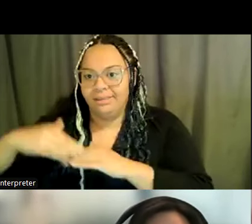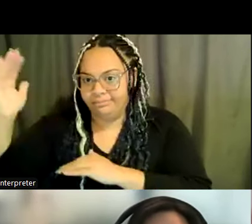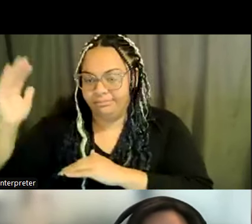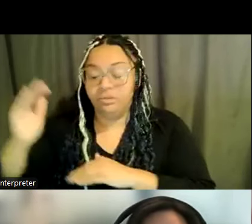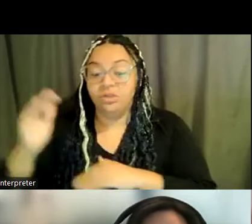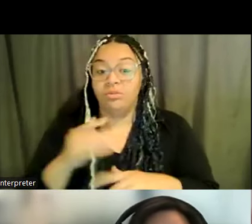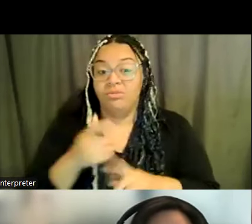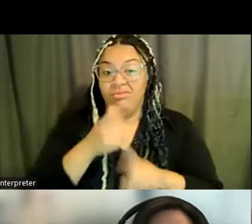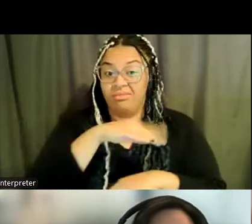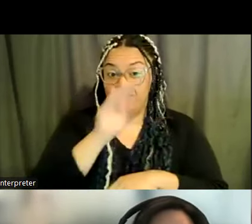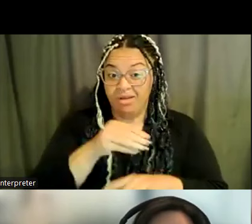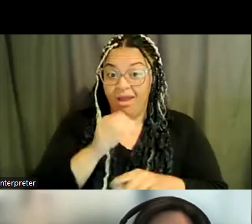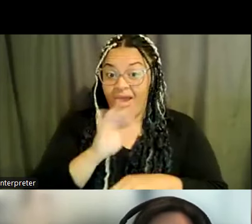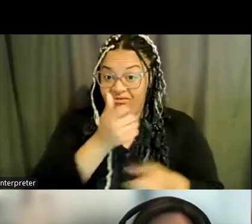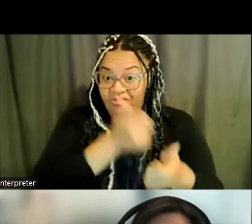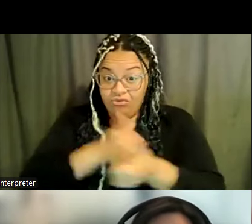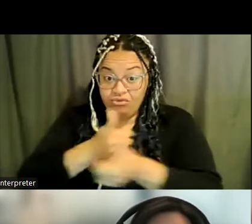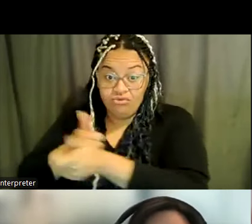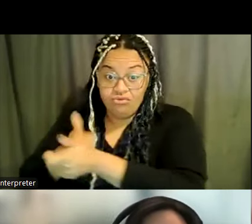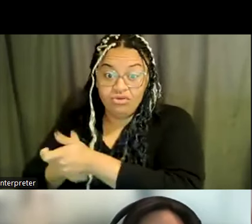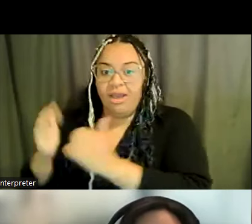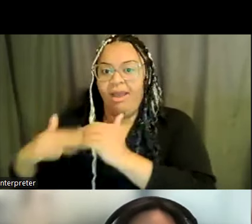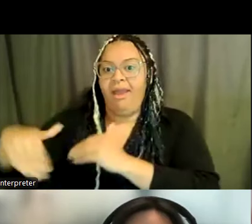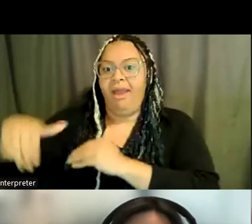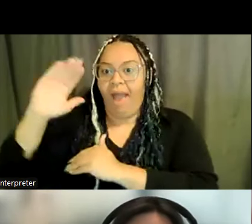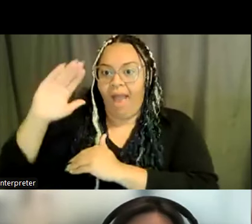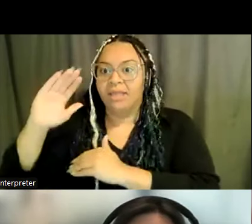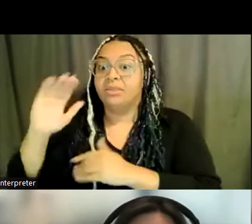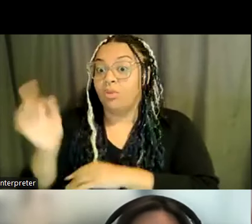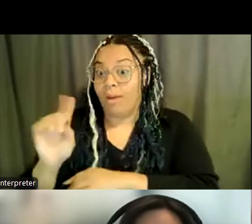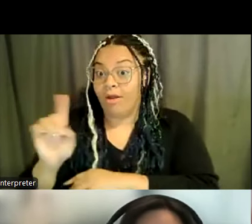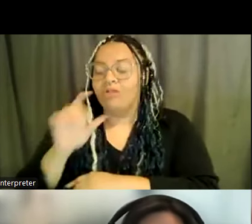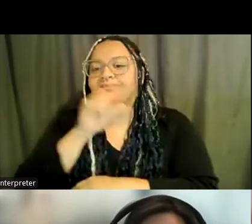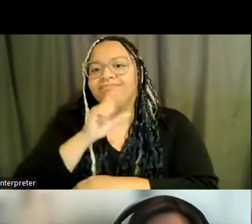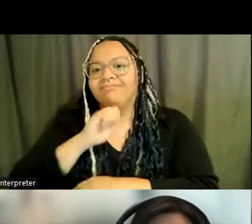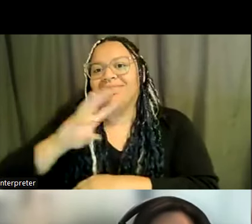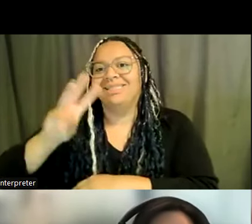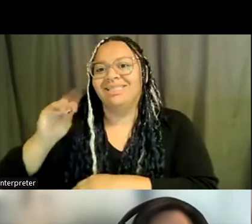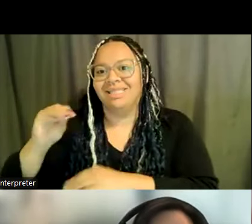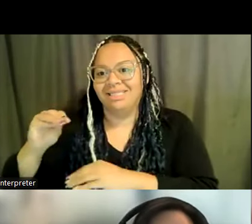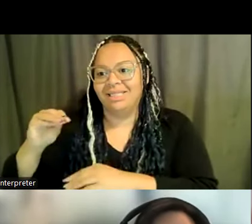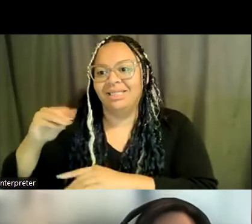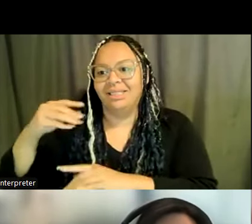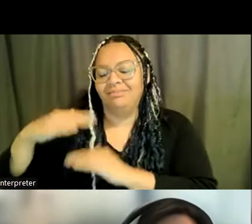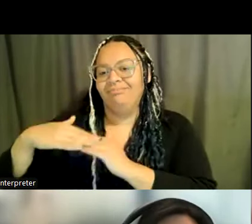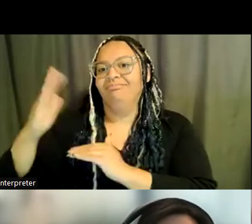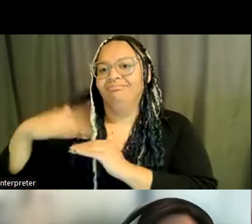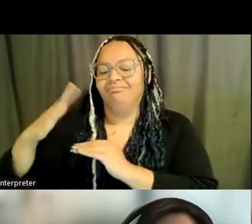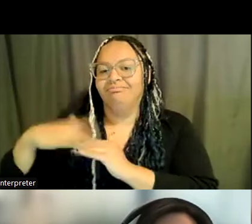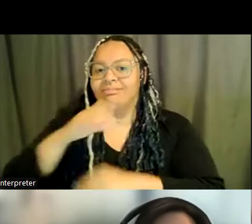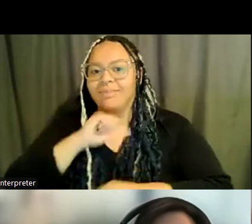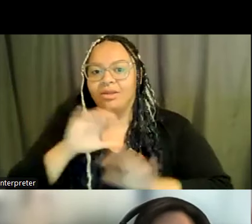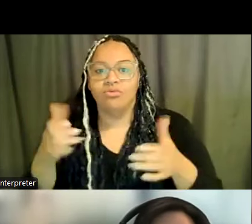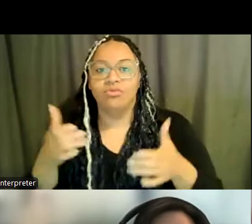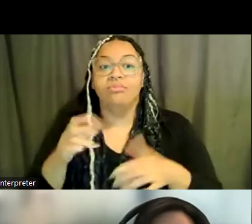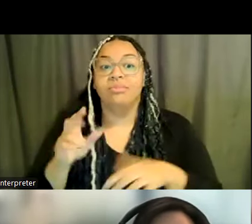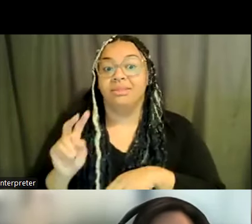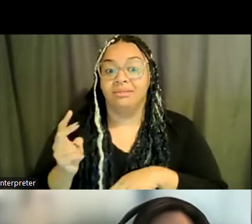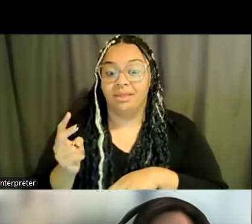population, it seems that our highest death rate are individuals in the 60 plus age group, and then followed second by